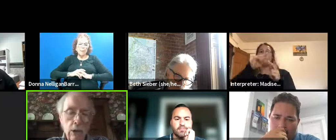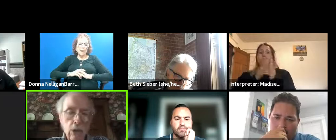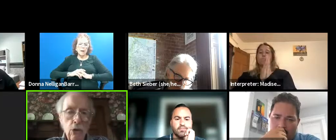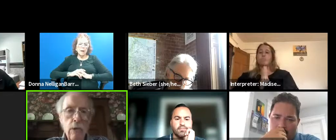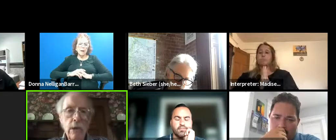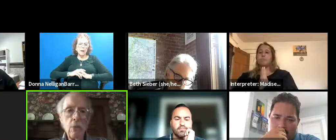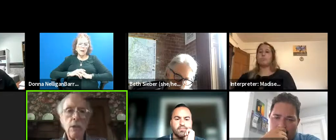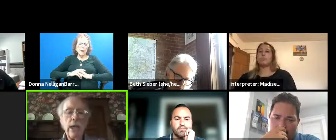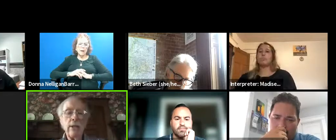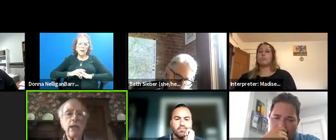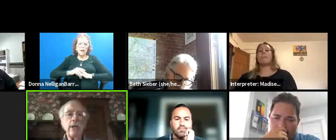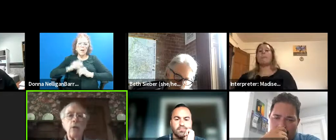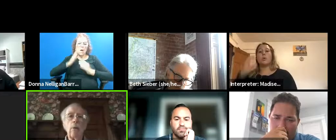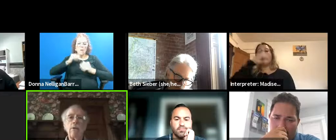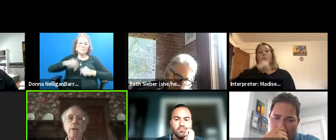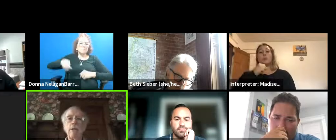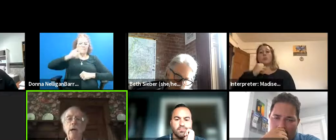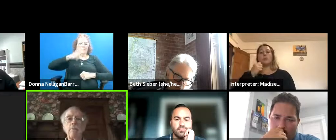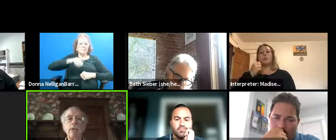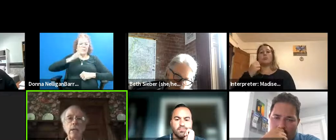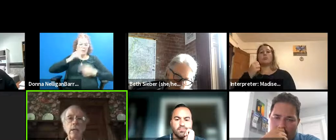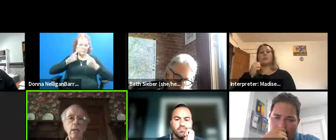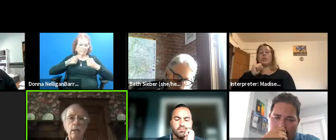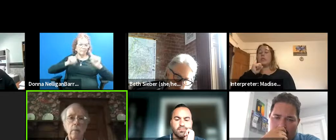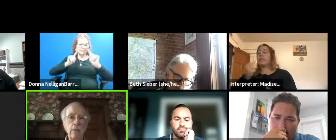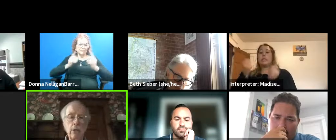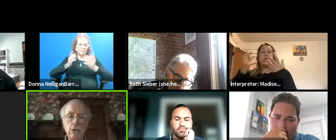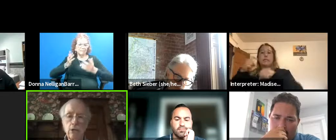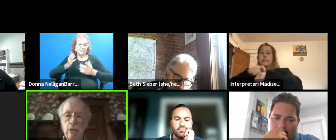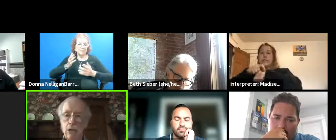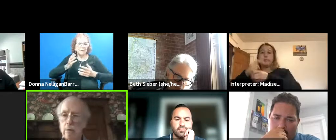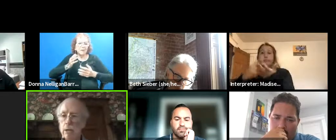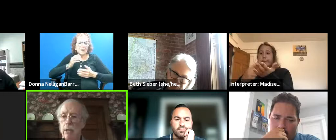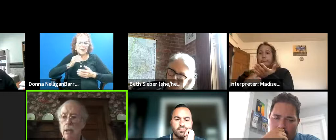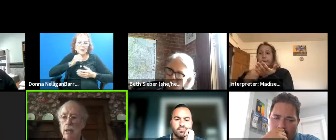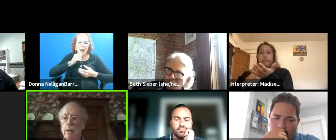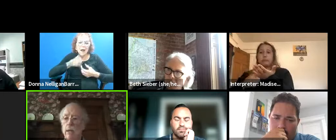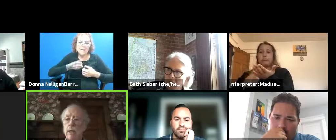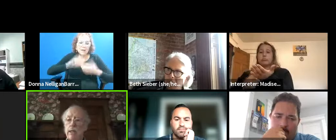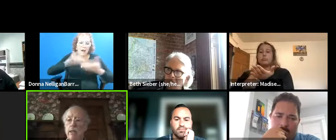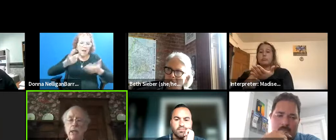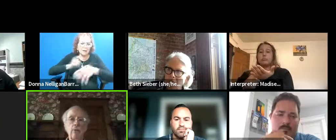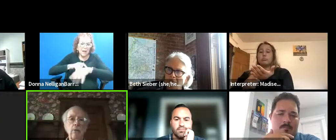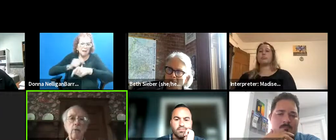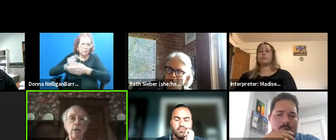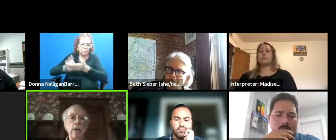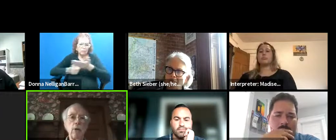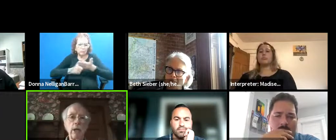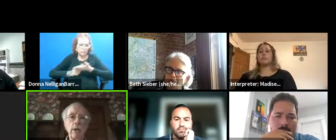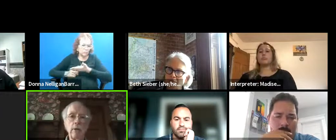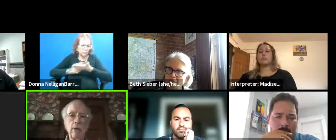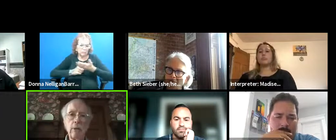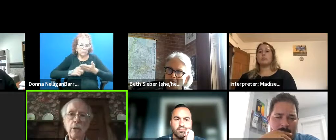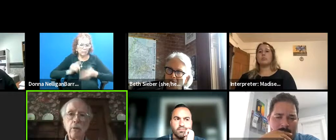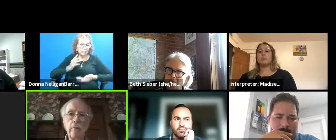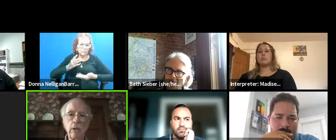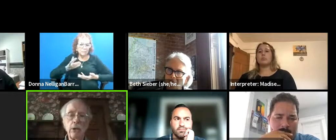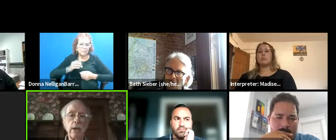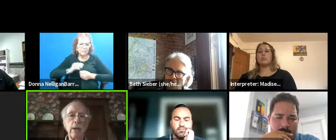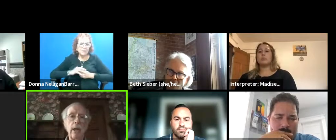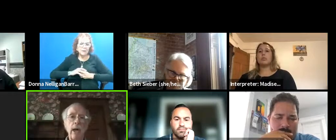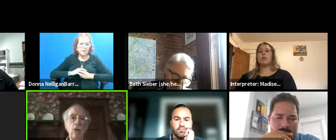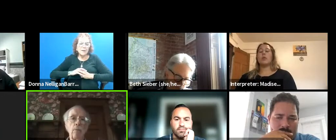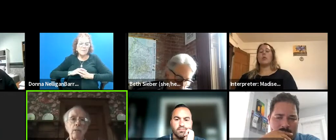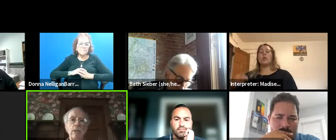I would assume that this will not take an enormous amount of time. The professional services agreement indicates it will be done no later than December